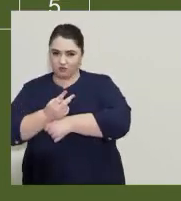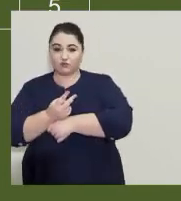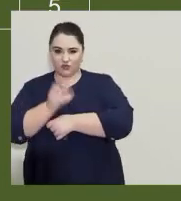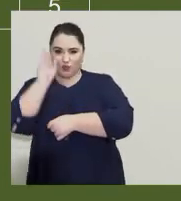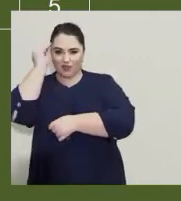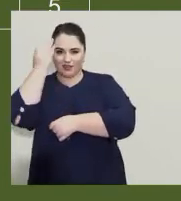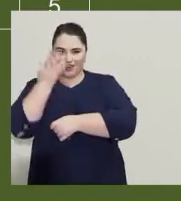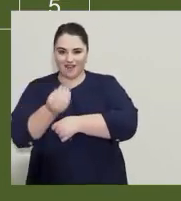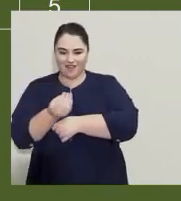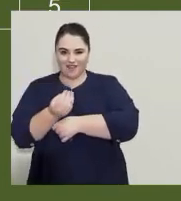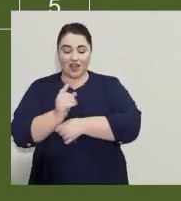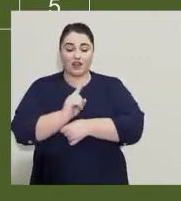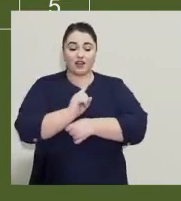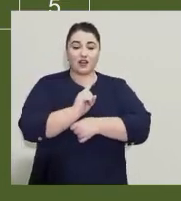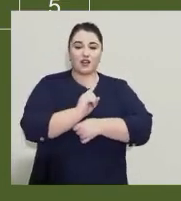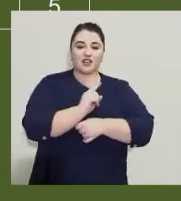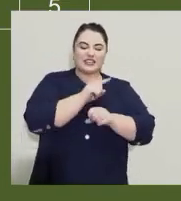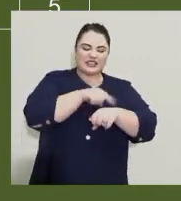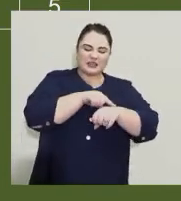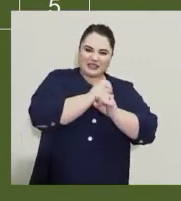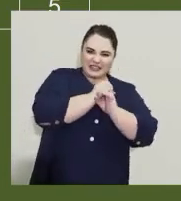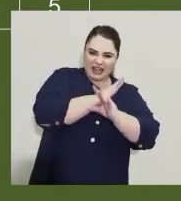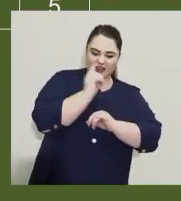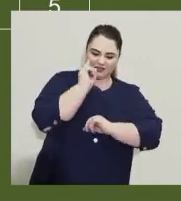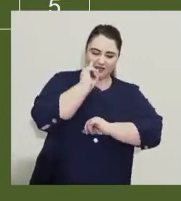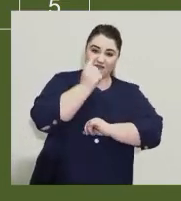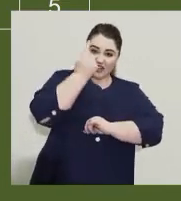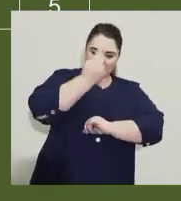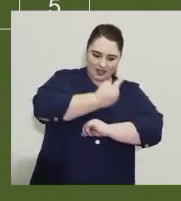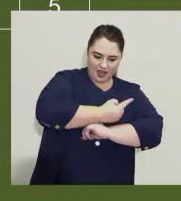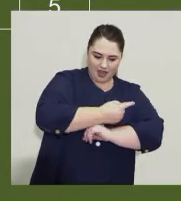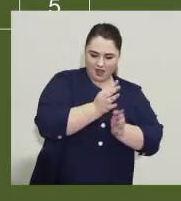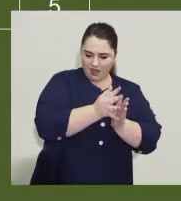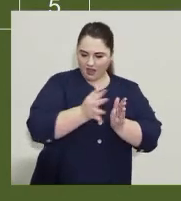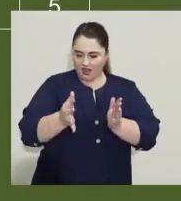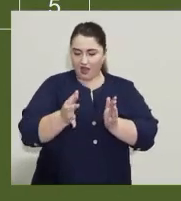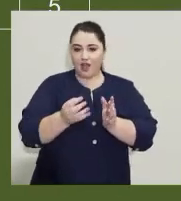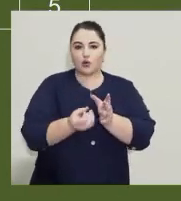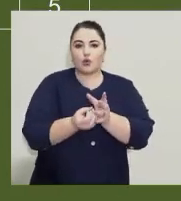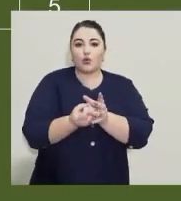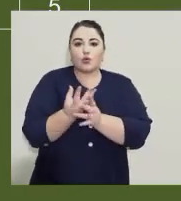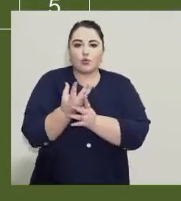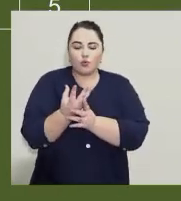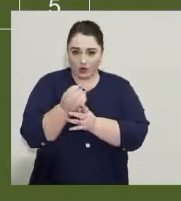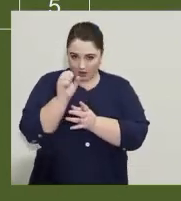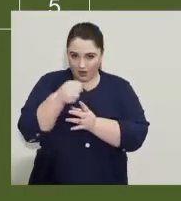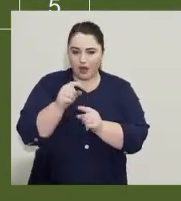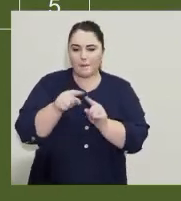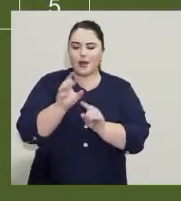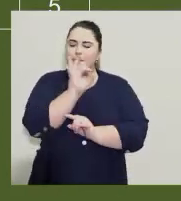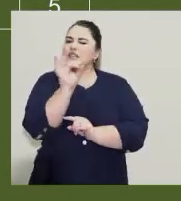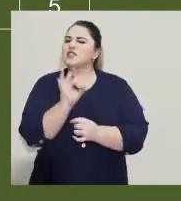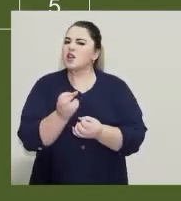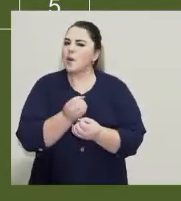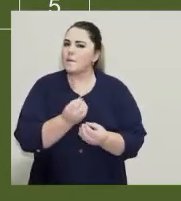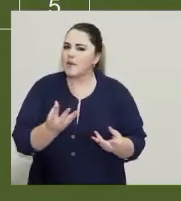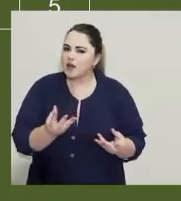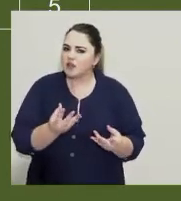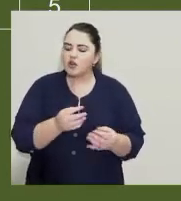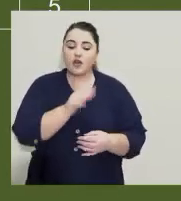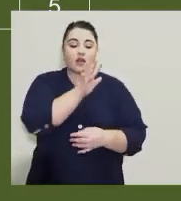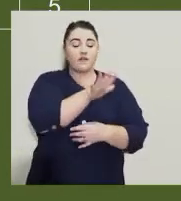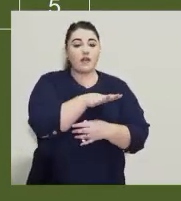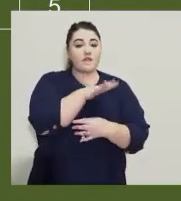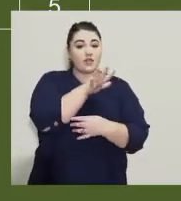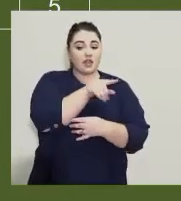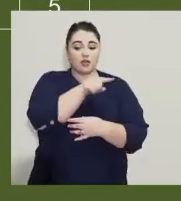2, we're interested in that. What happened from the starting point at day 1? It grew. But what percentage?